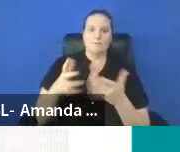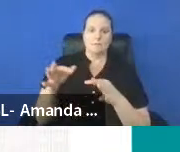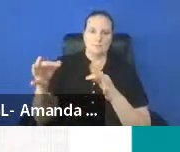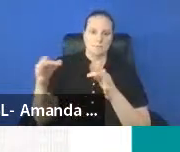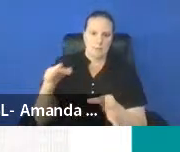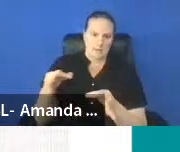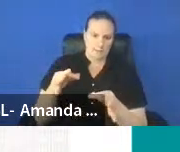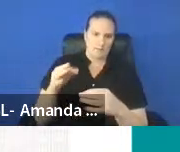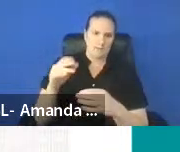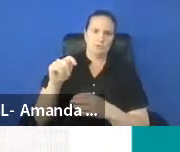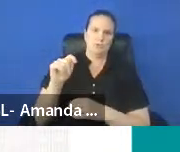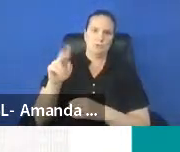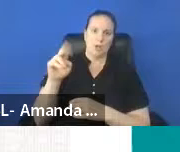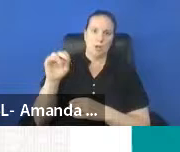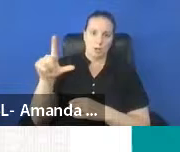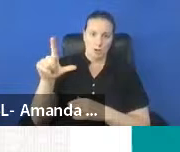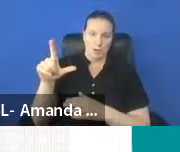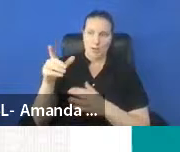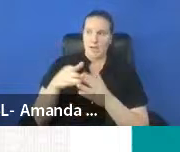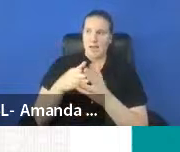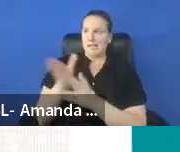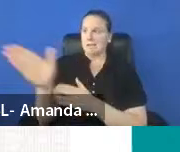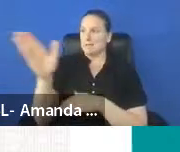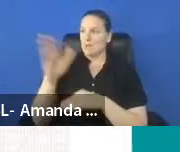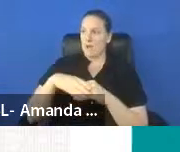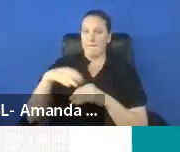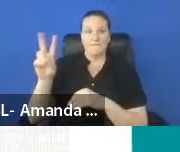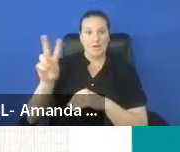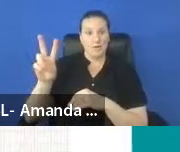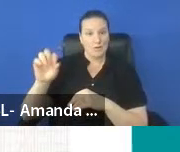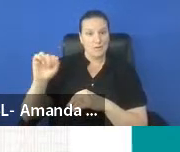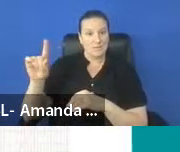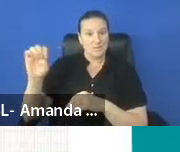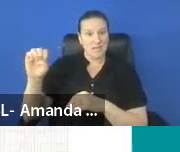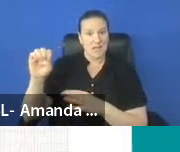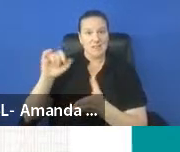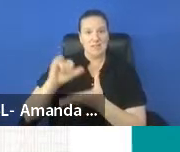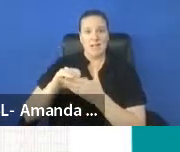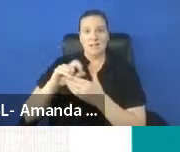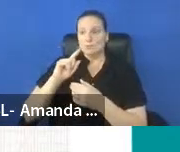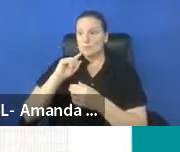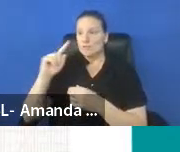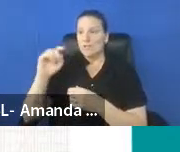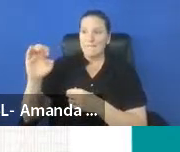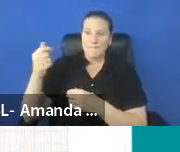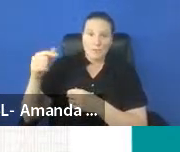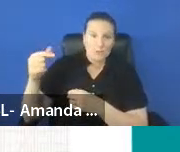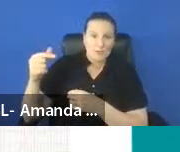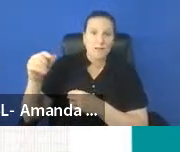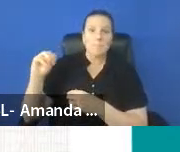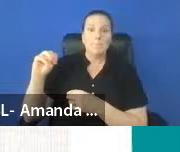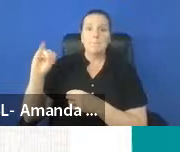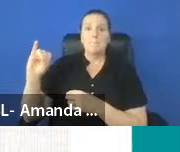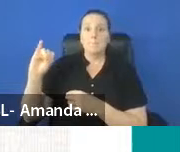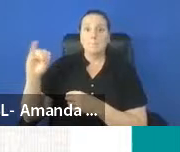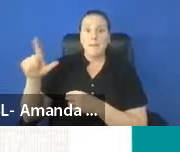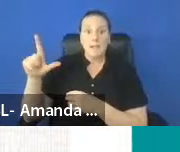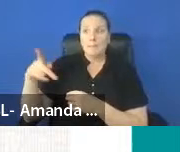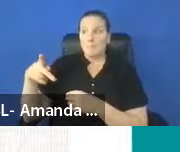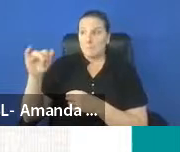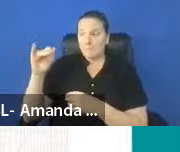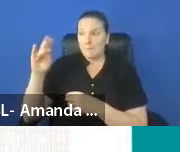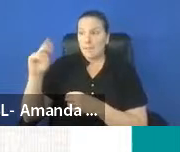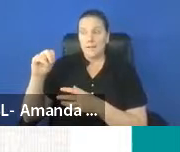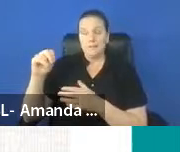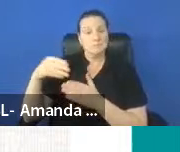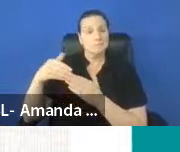that the tunnel exit on the Vancouver side would really be at Evergreen or Mill Plain, even that far